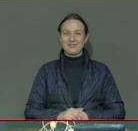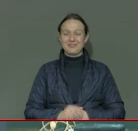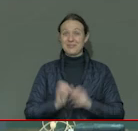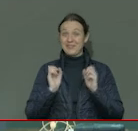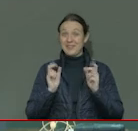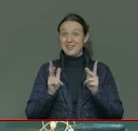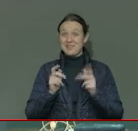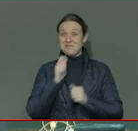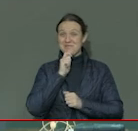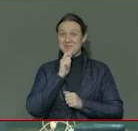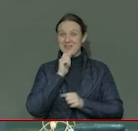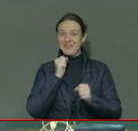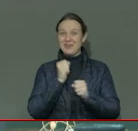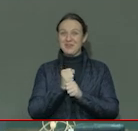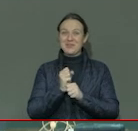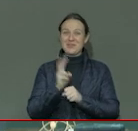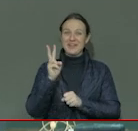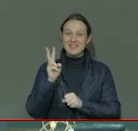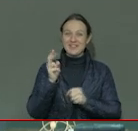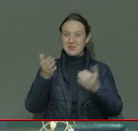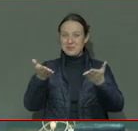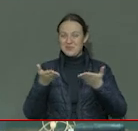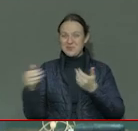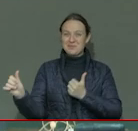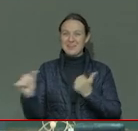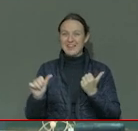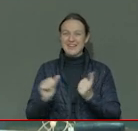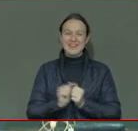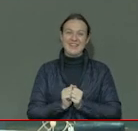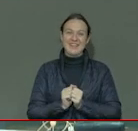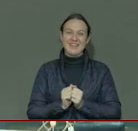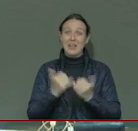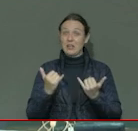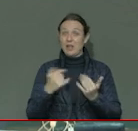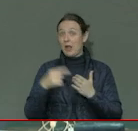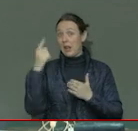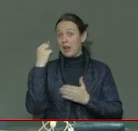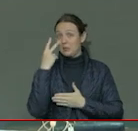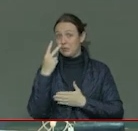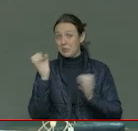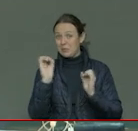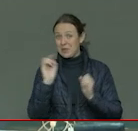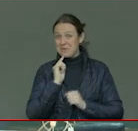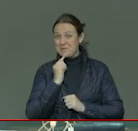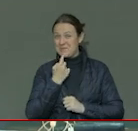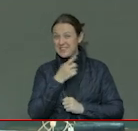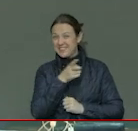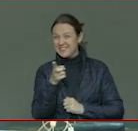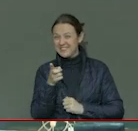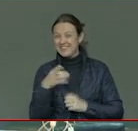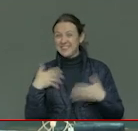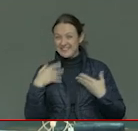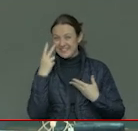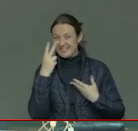All right, good morning, grade 12s. Welcome back. I have not seen you last week. I missed you. Good to see you all back.